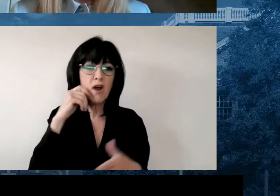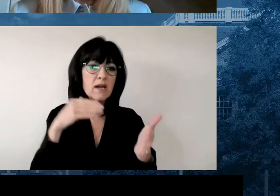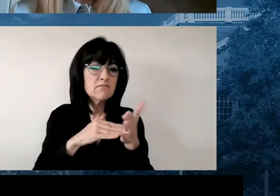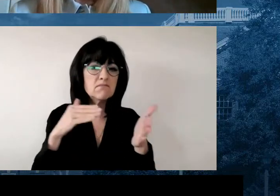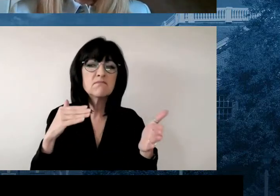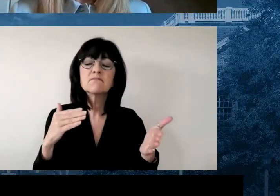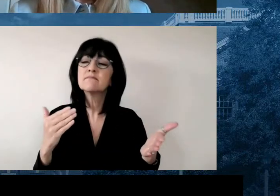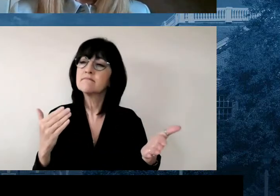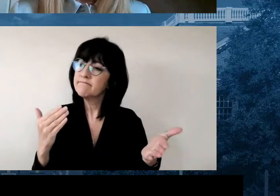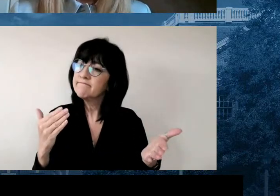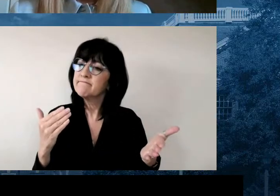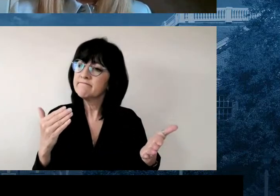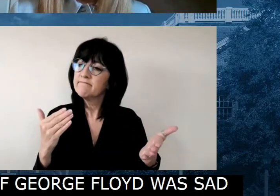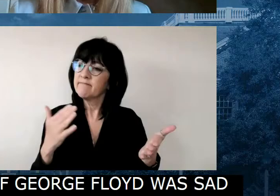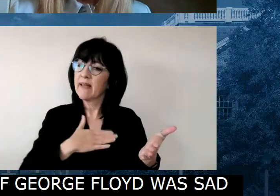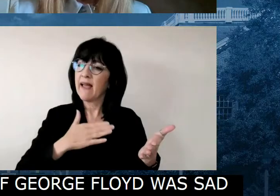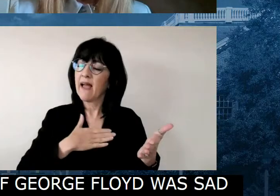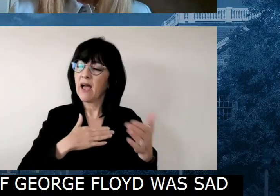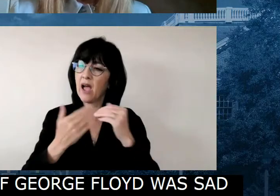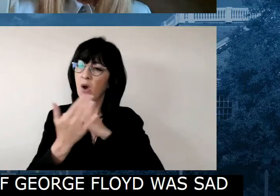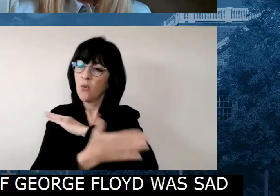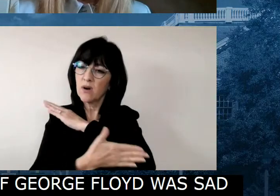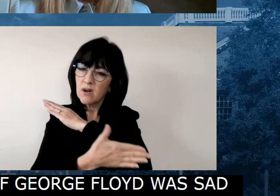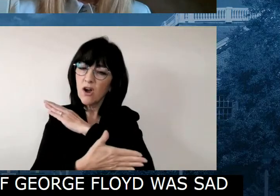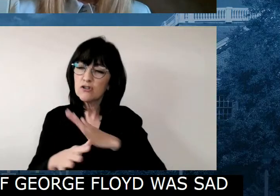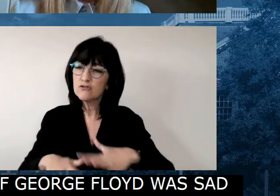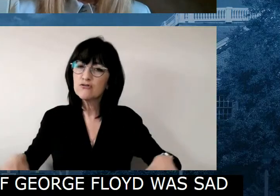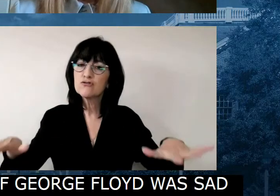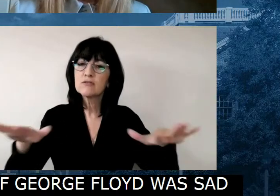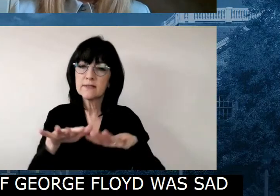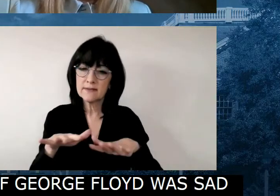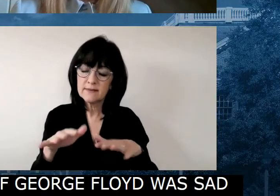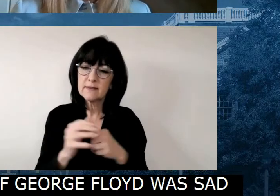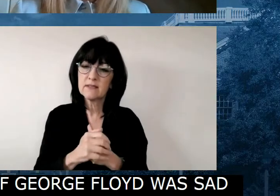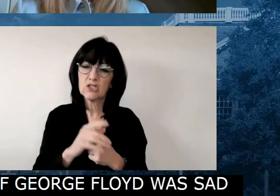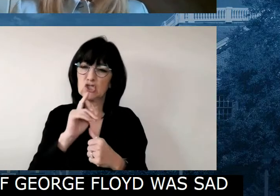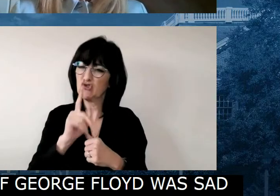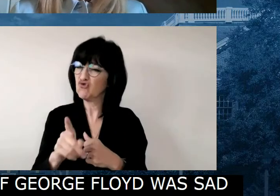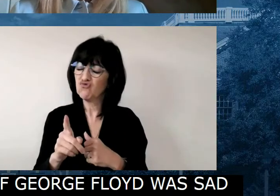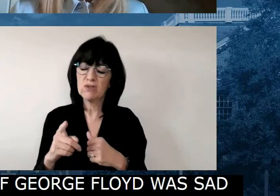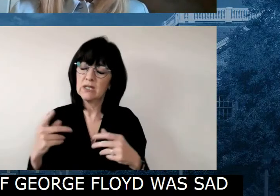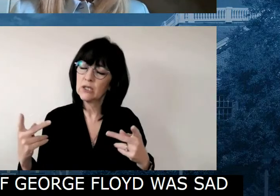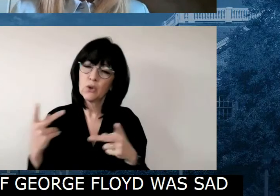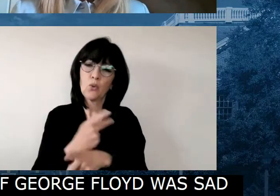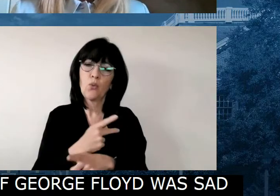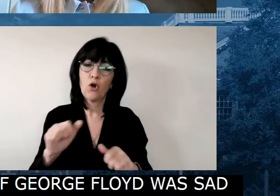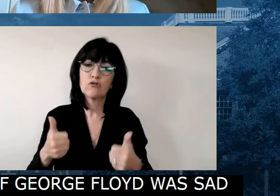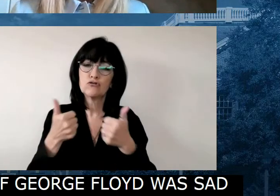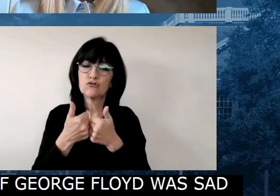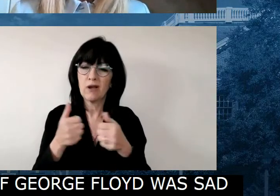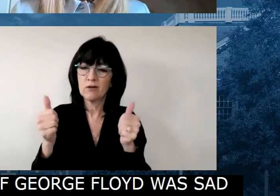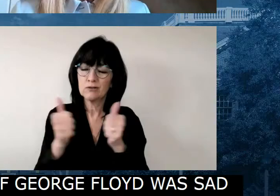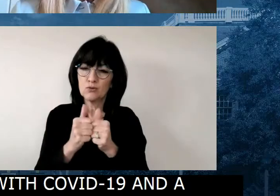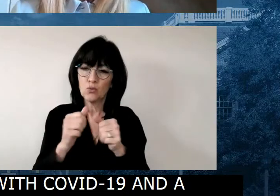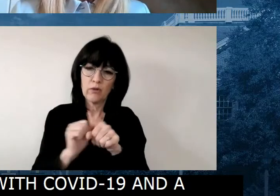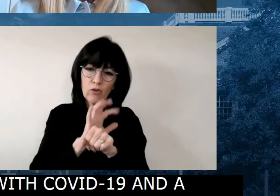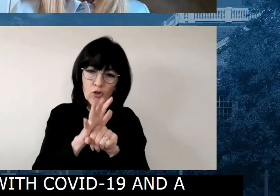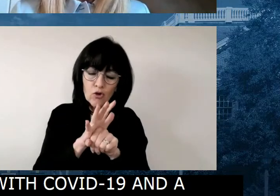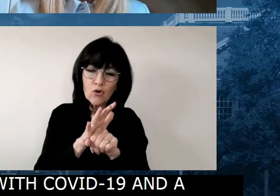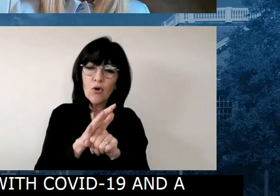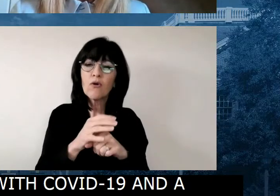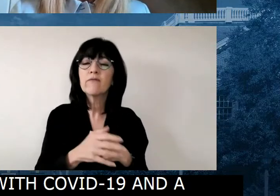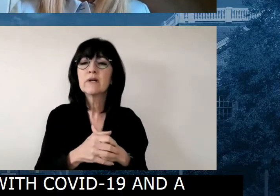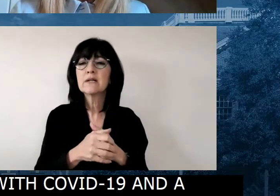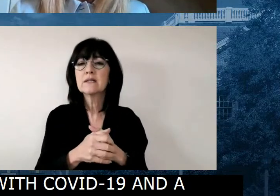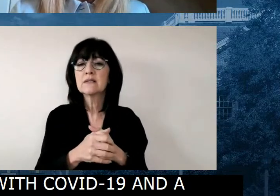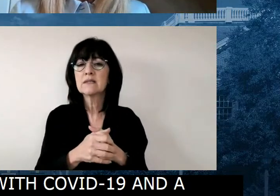with the issues brought to the fore from these terrible